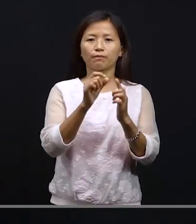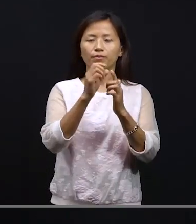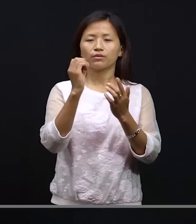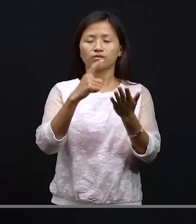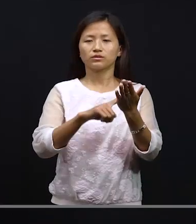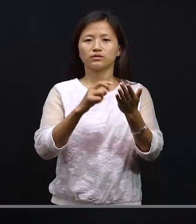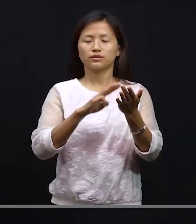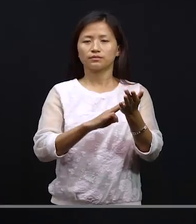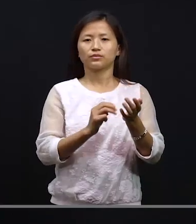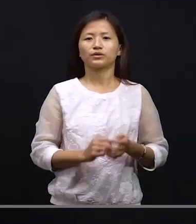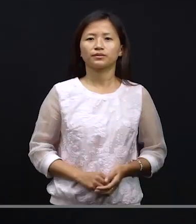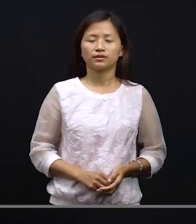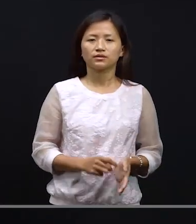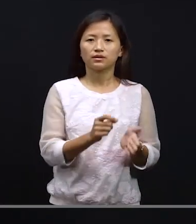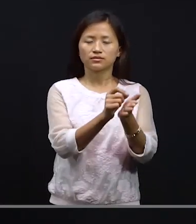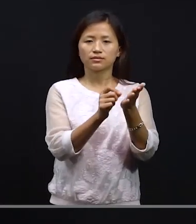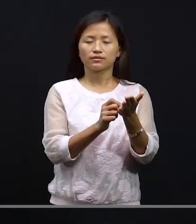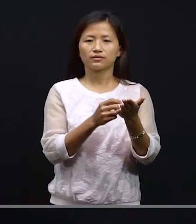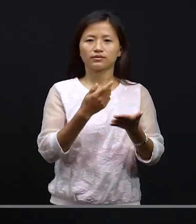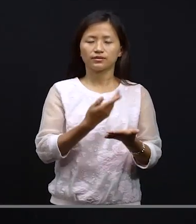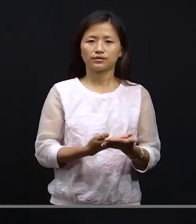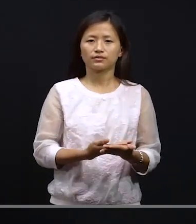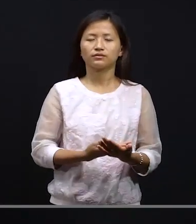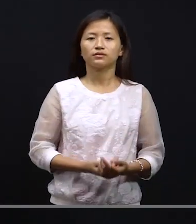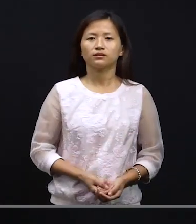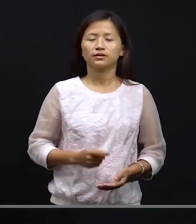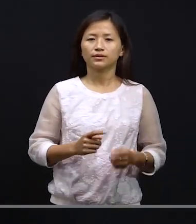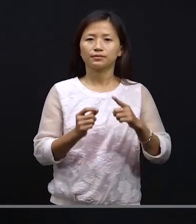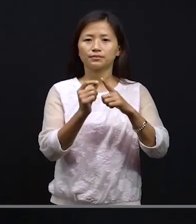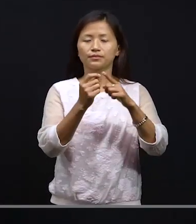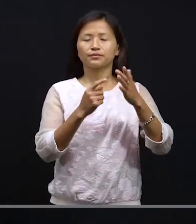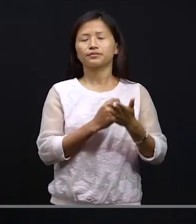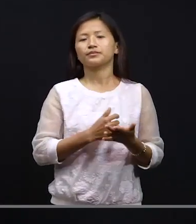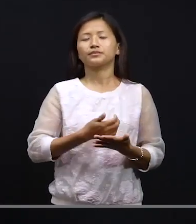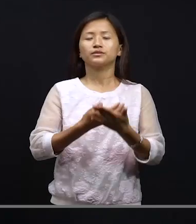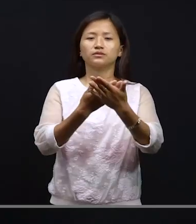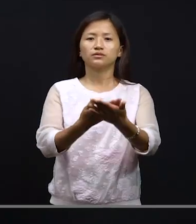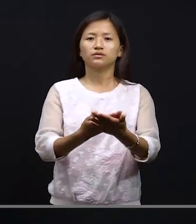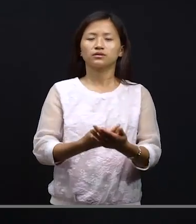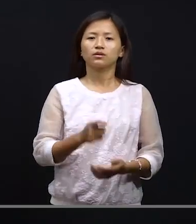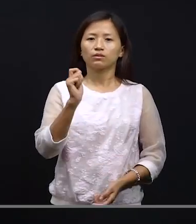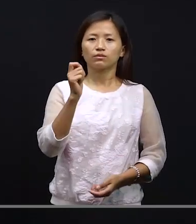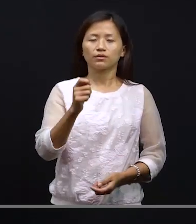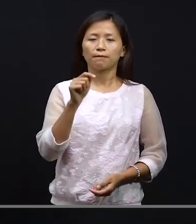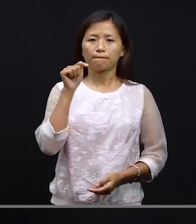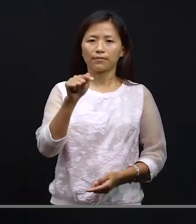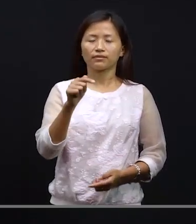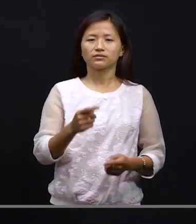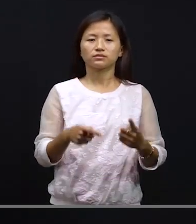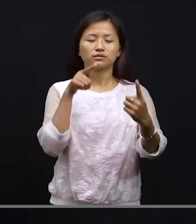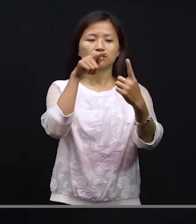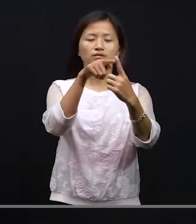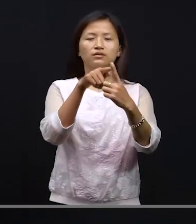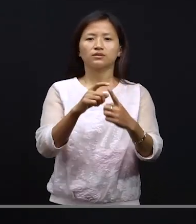present himself as the narrator here. He presented an old man who was looking for a job as the main character, which